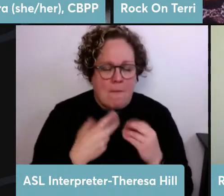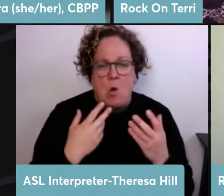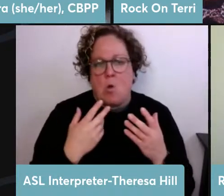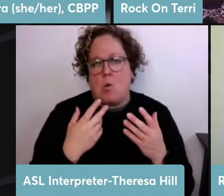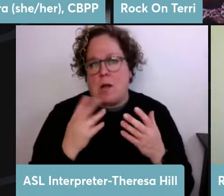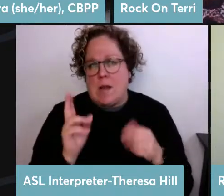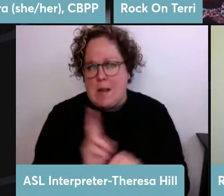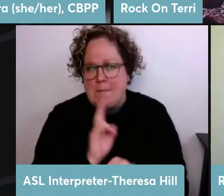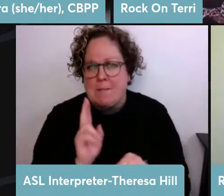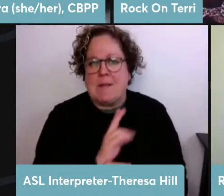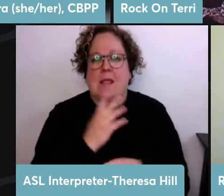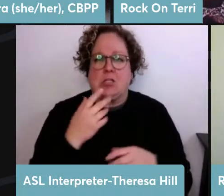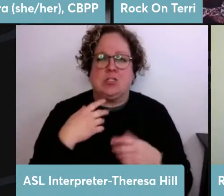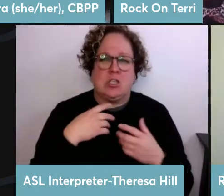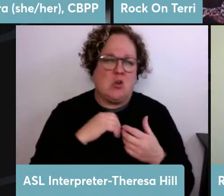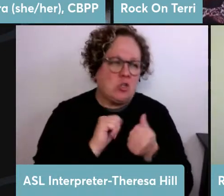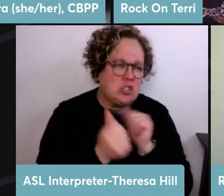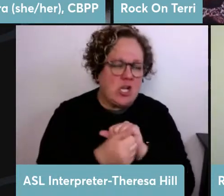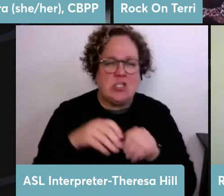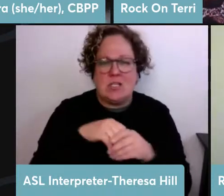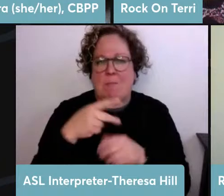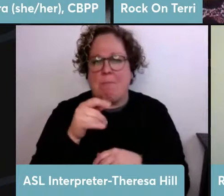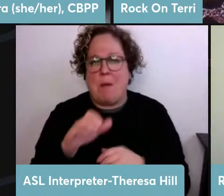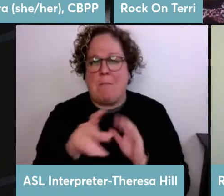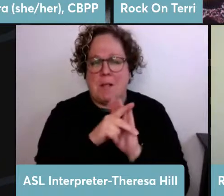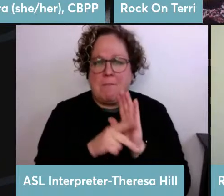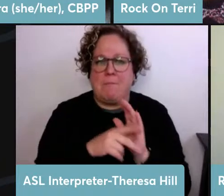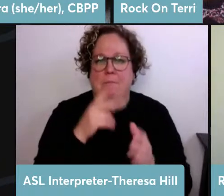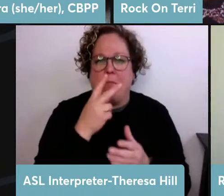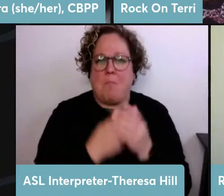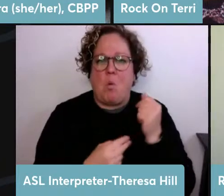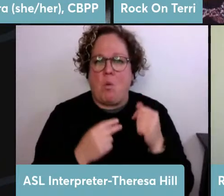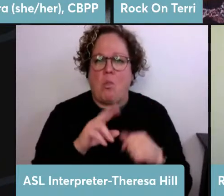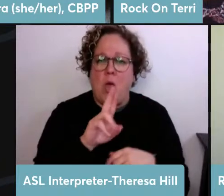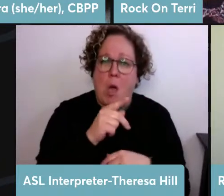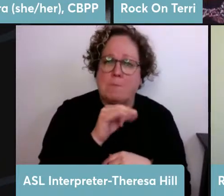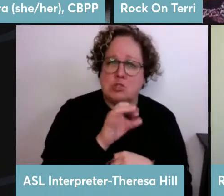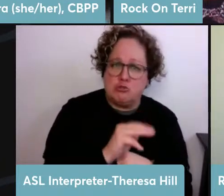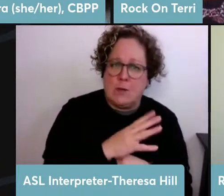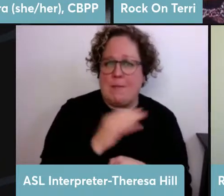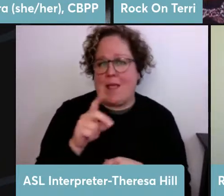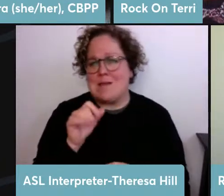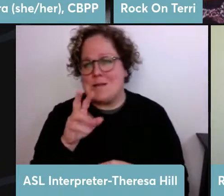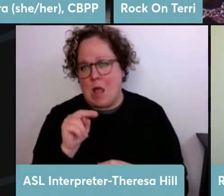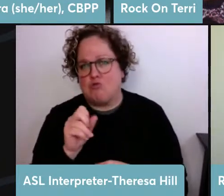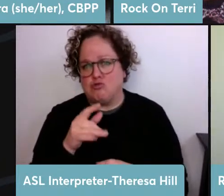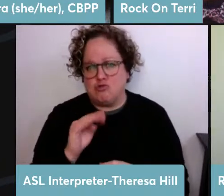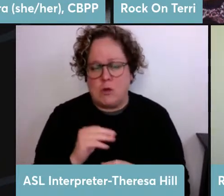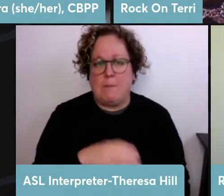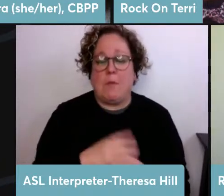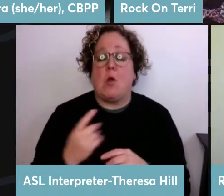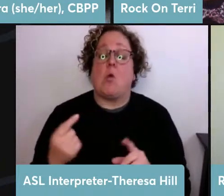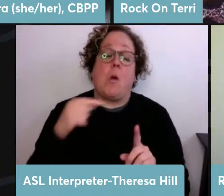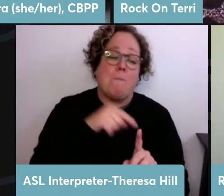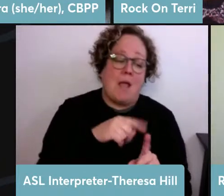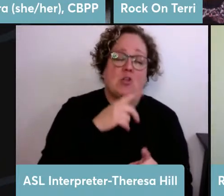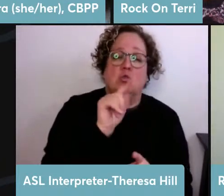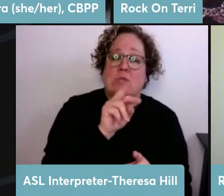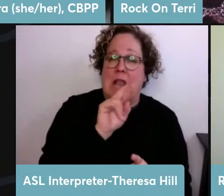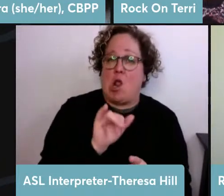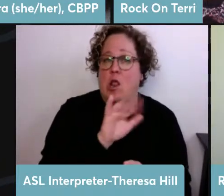or changes in public policy, looking both upstream and downstream. So going back to what Terri said